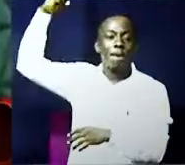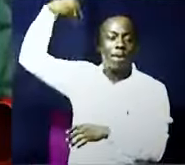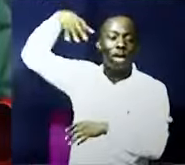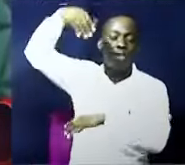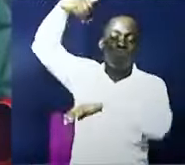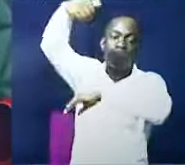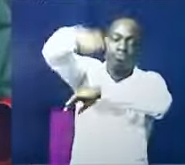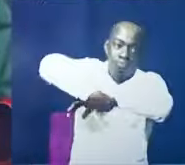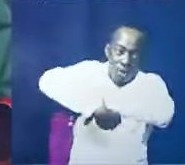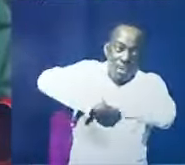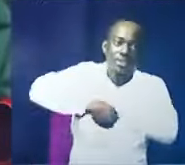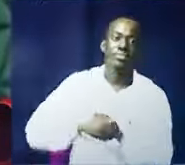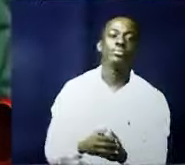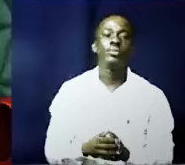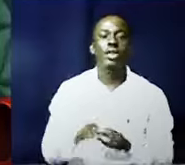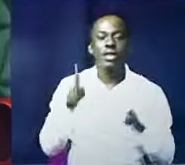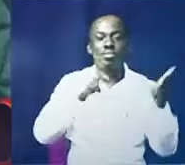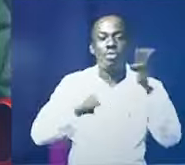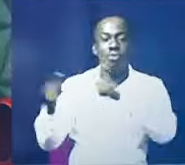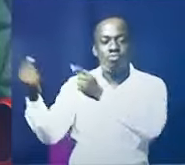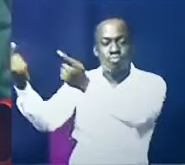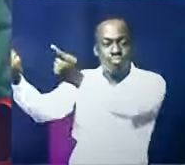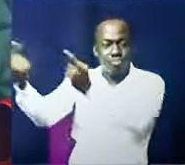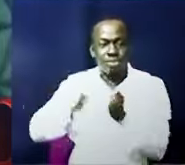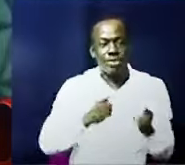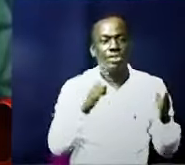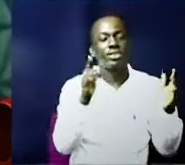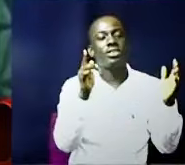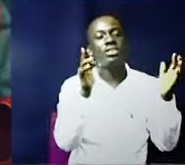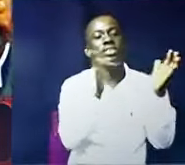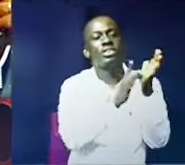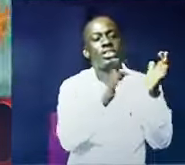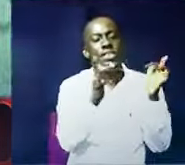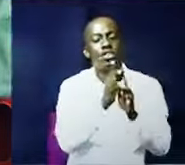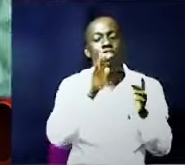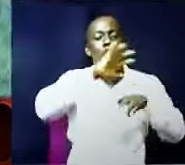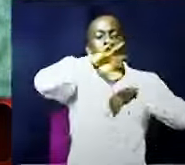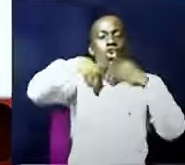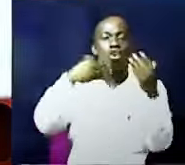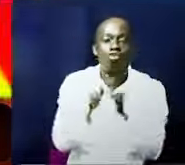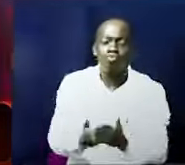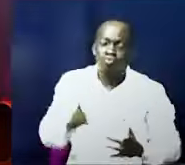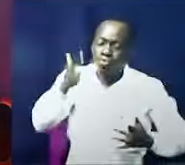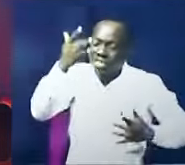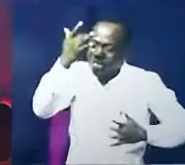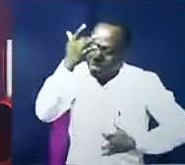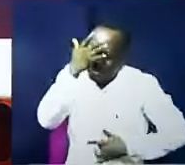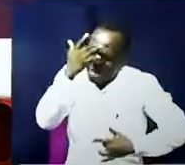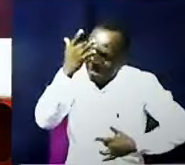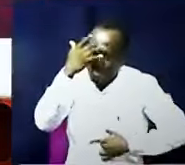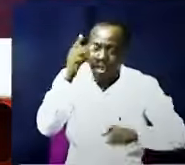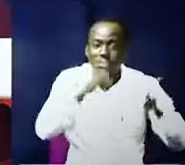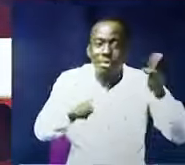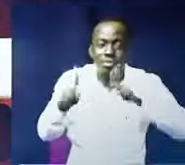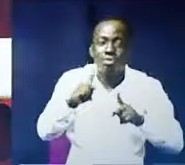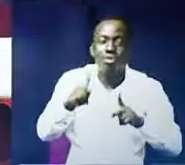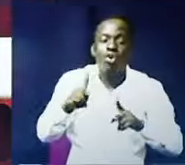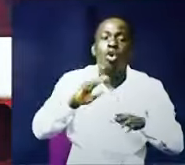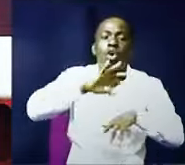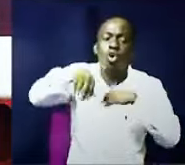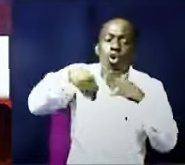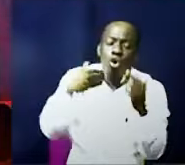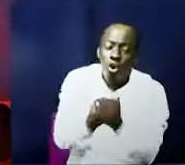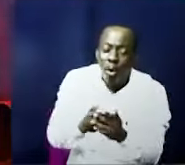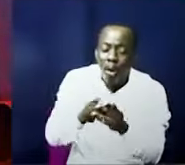and demon possessed. Na fe sa enyumre no, owia kotoye no, What the 1 year